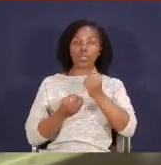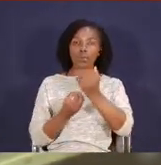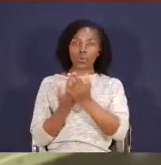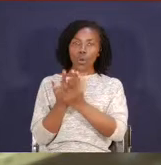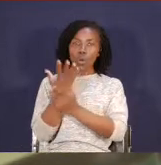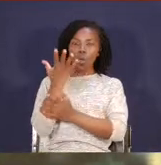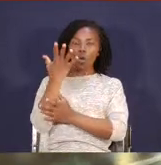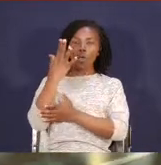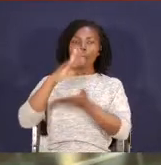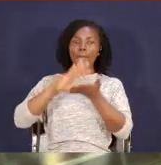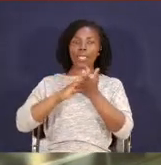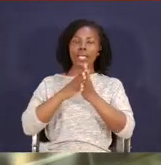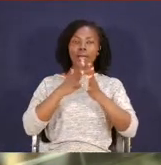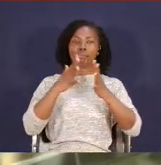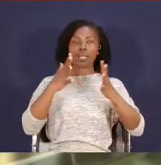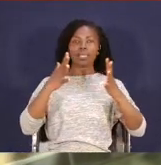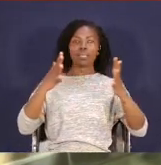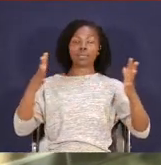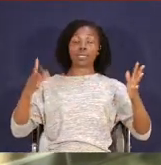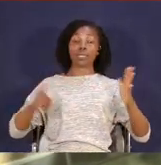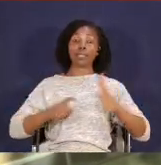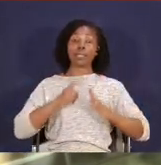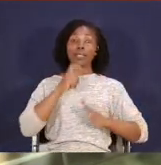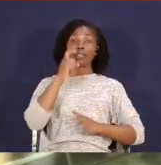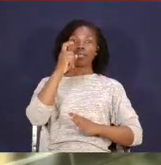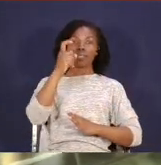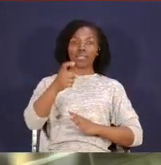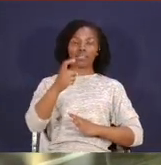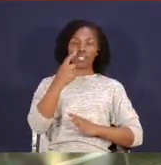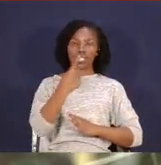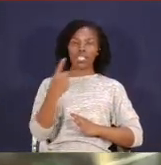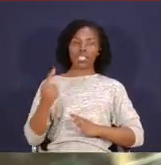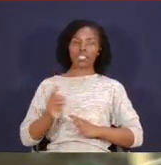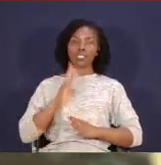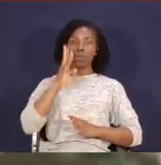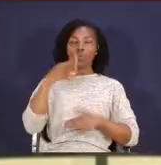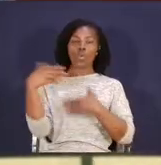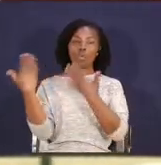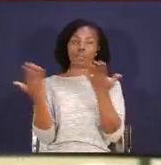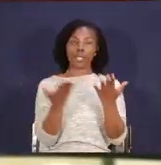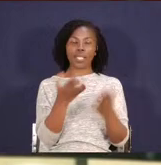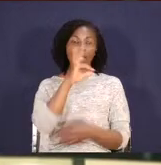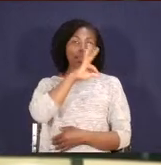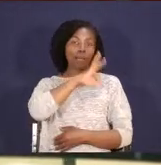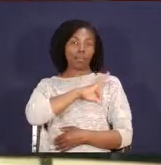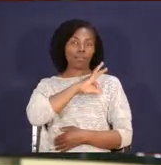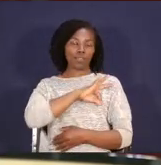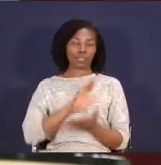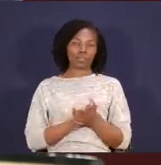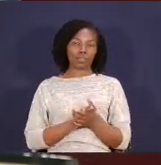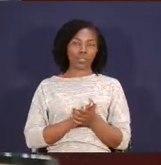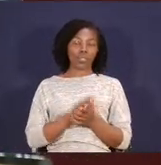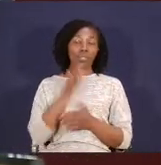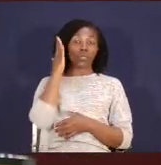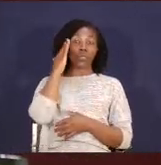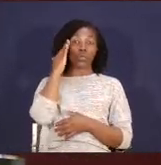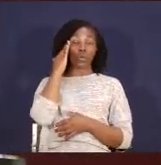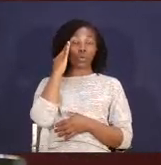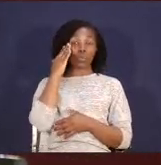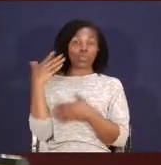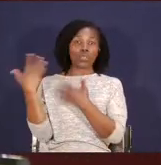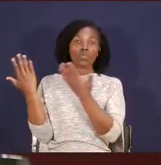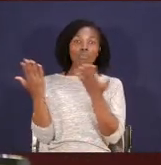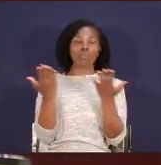to expand, and every gift shall fetch a harvest. You know, you come with sheaves. You